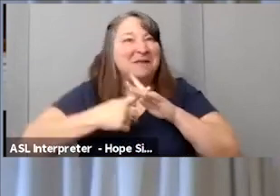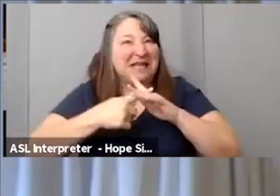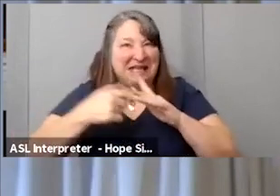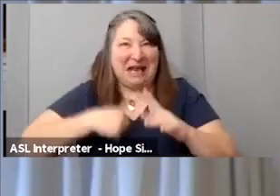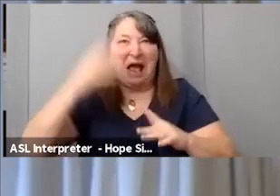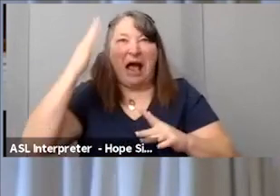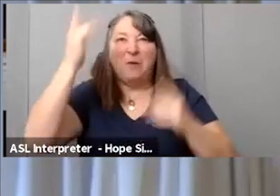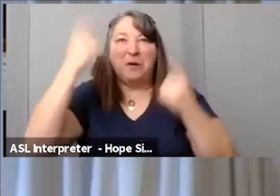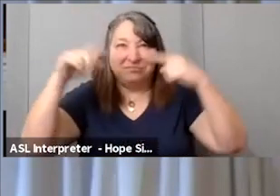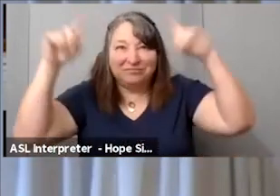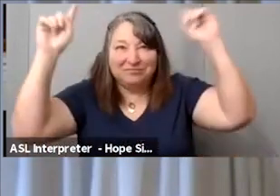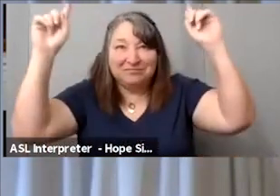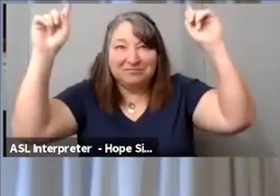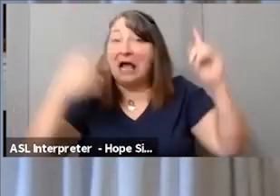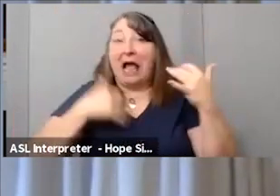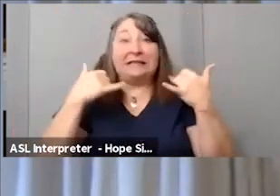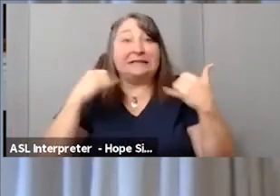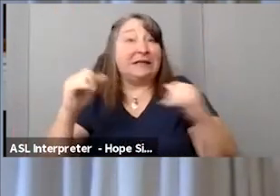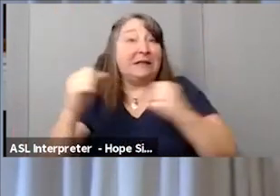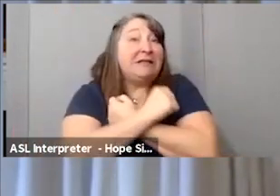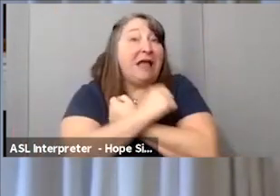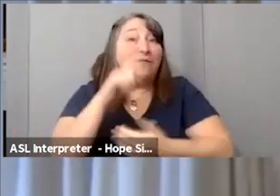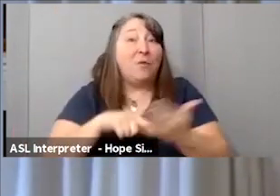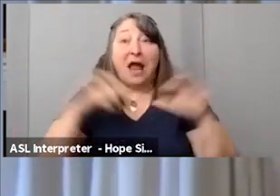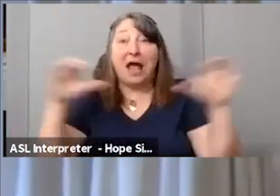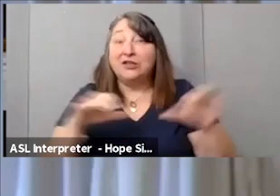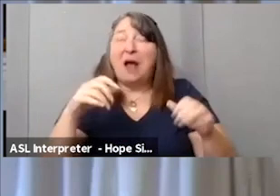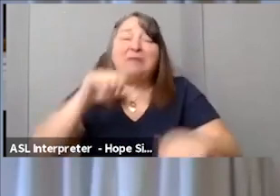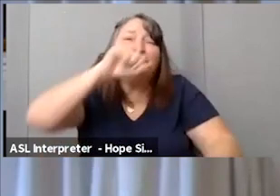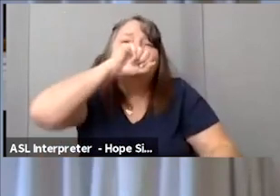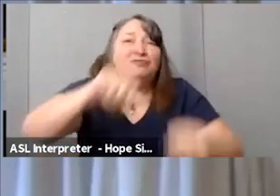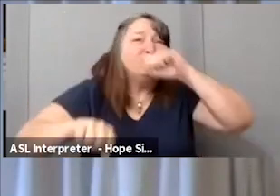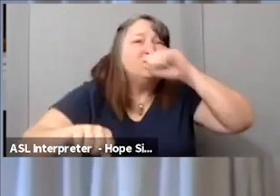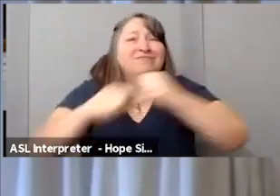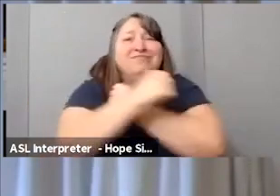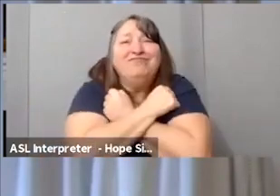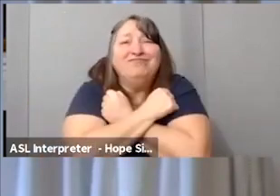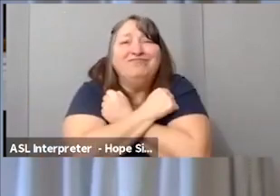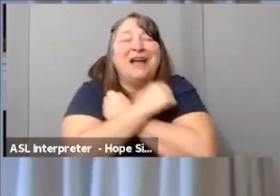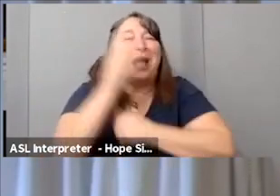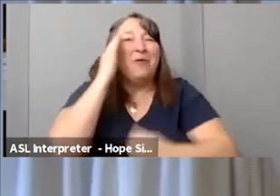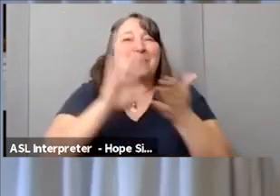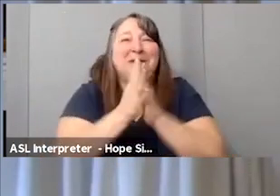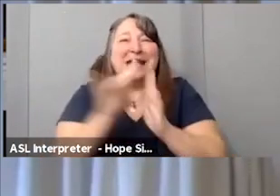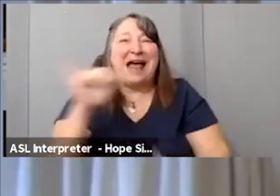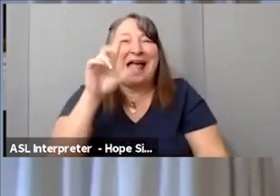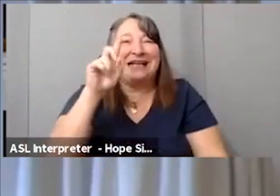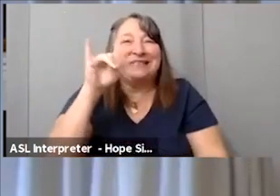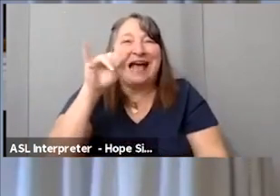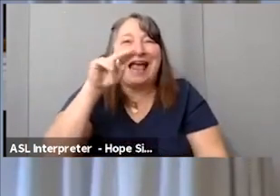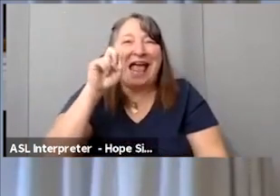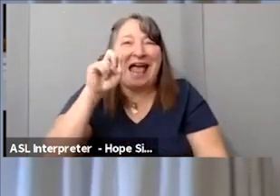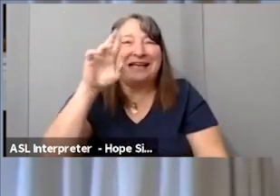as such, I still love what I do. I love it, love it, love it, love it. I'm going to be like Diane Carroll. I'm like